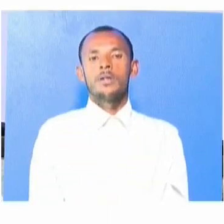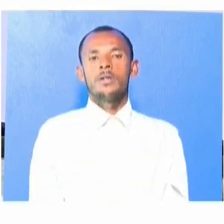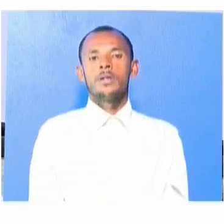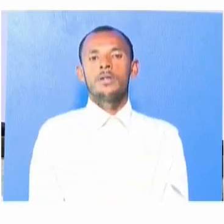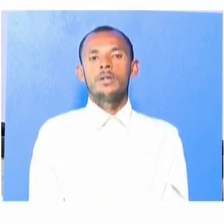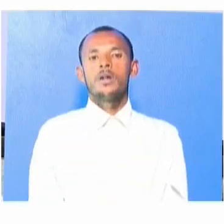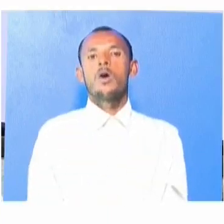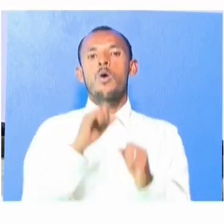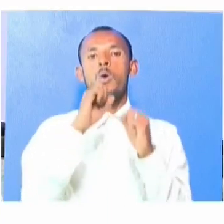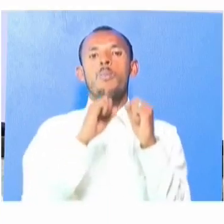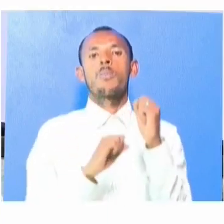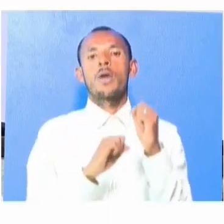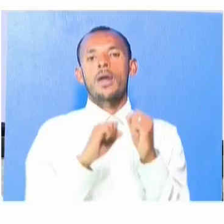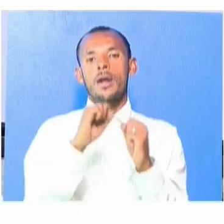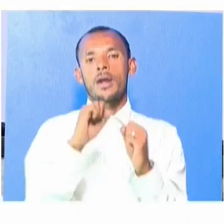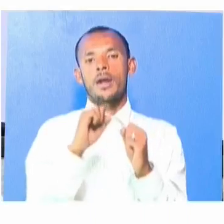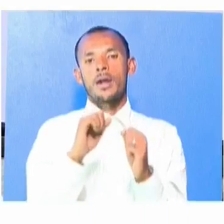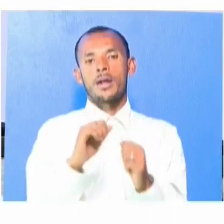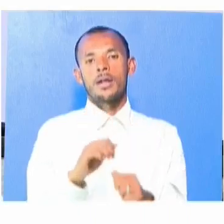compare